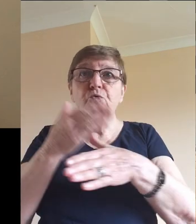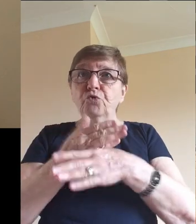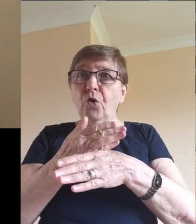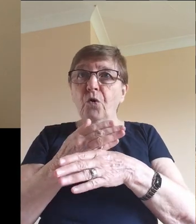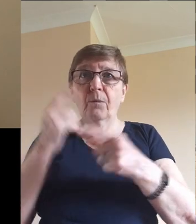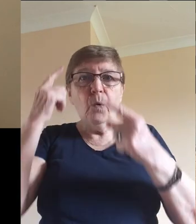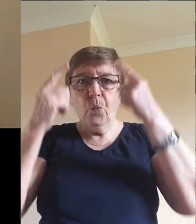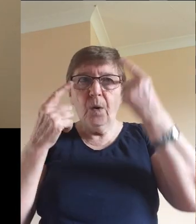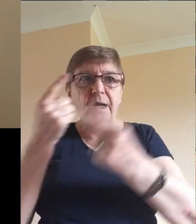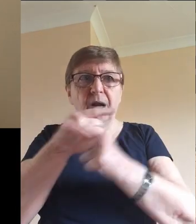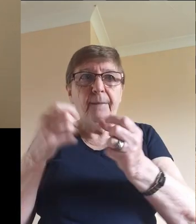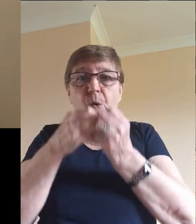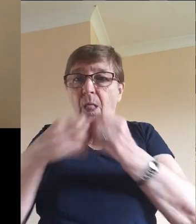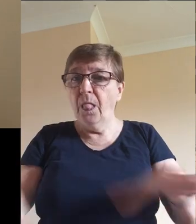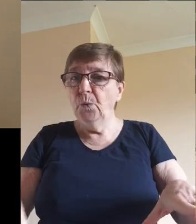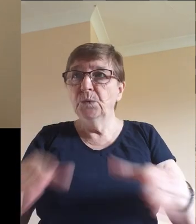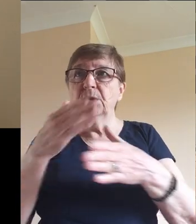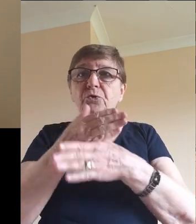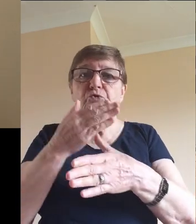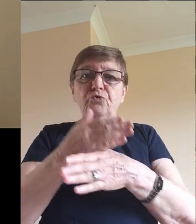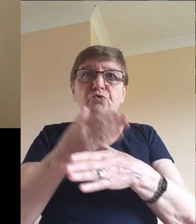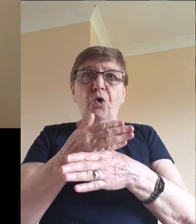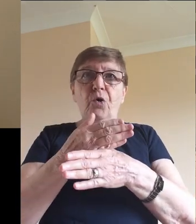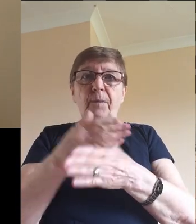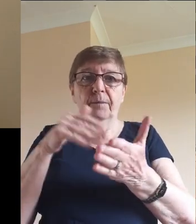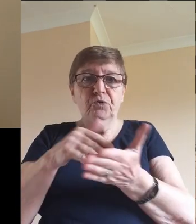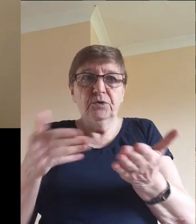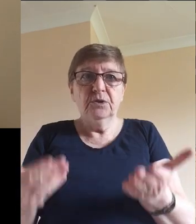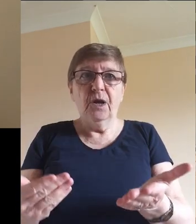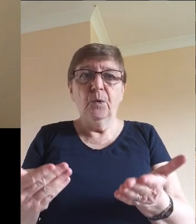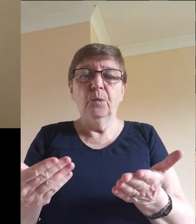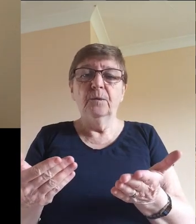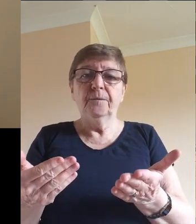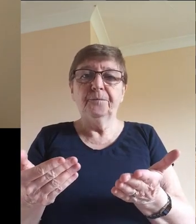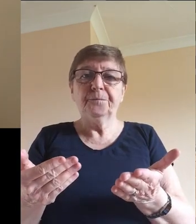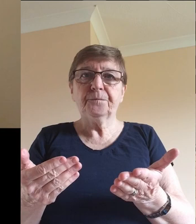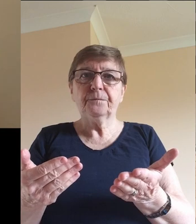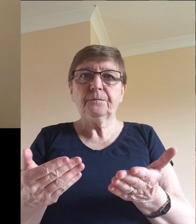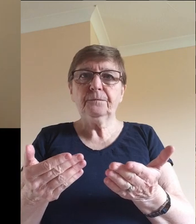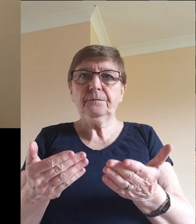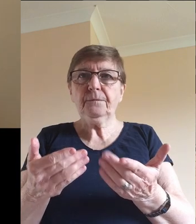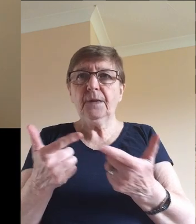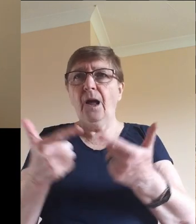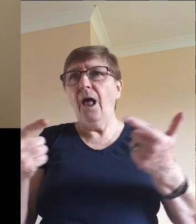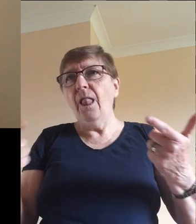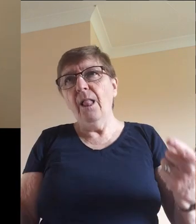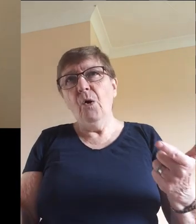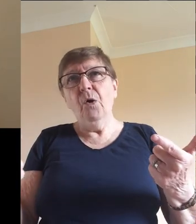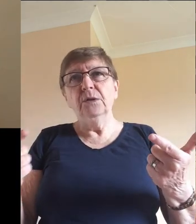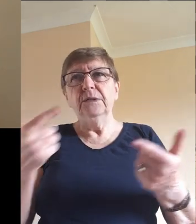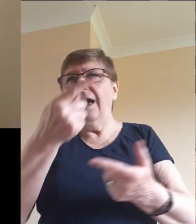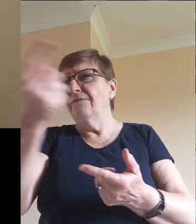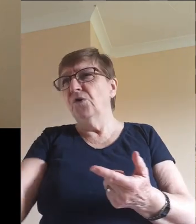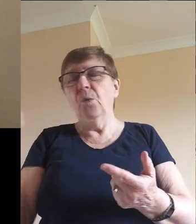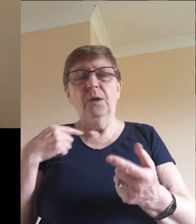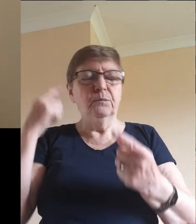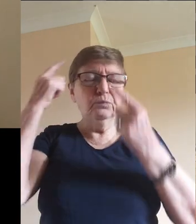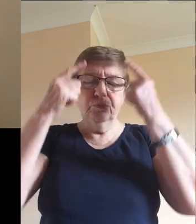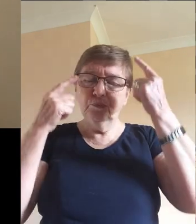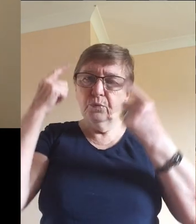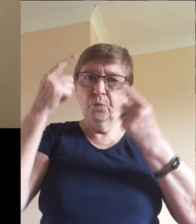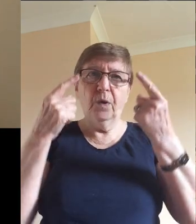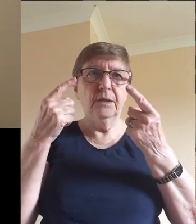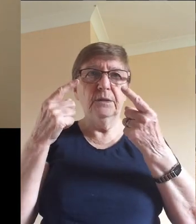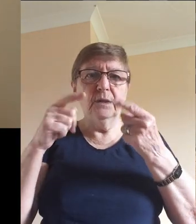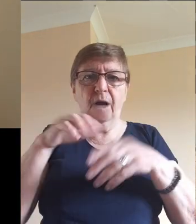is facing just now. There is a lot weighing down on everyone just now, but our country and world will